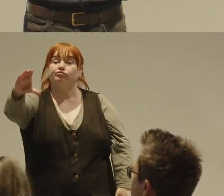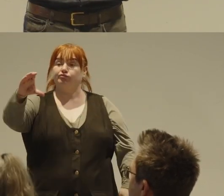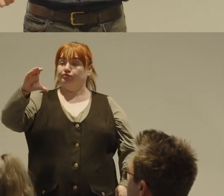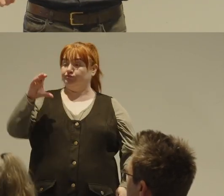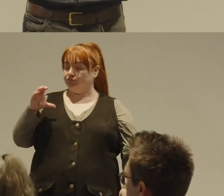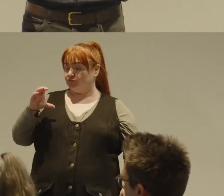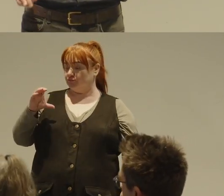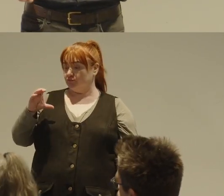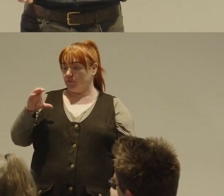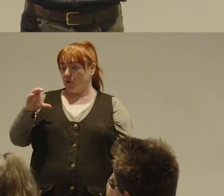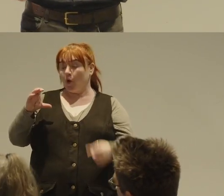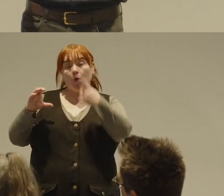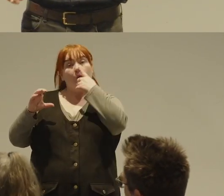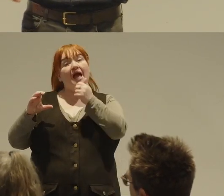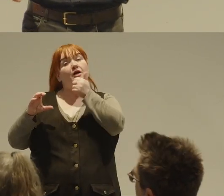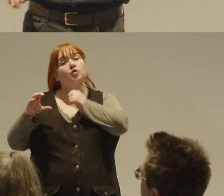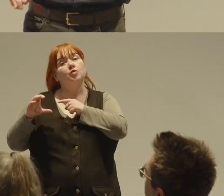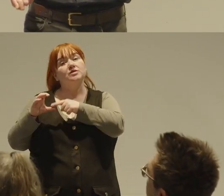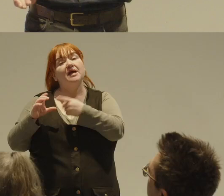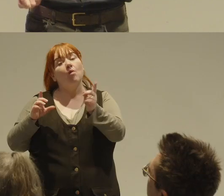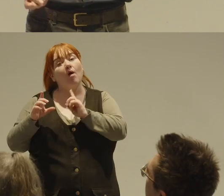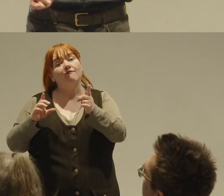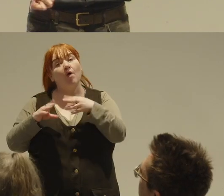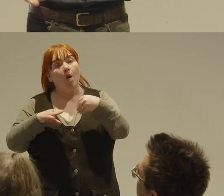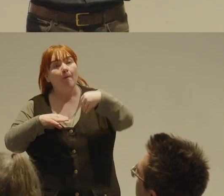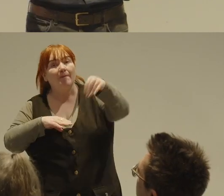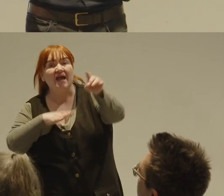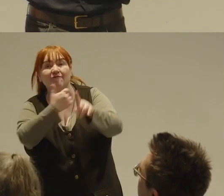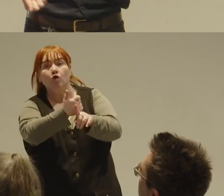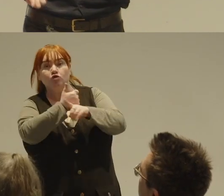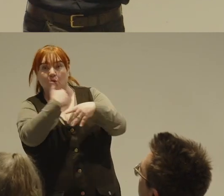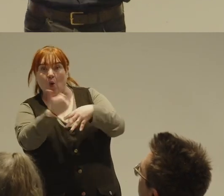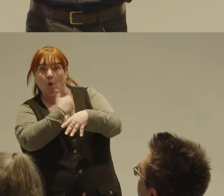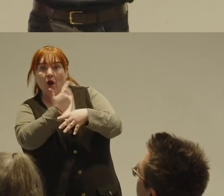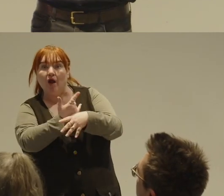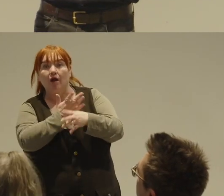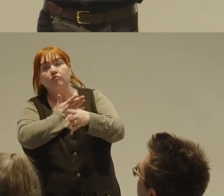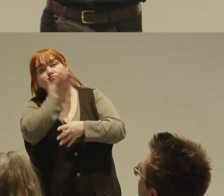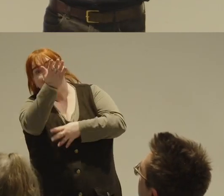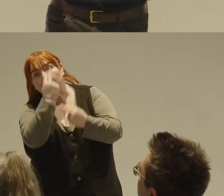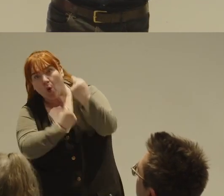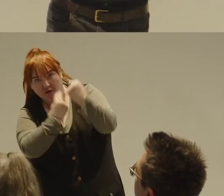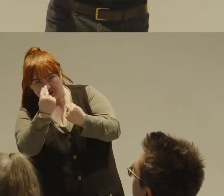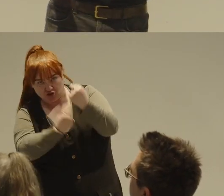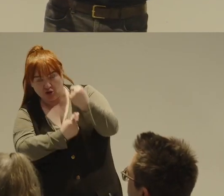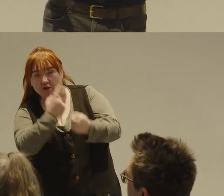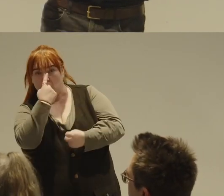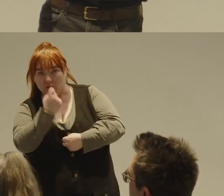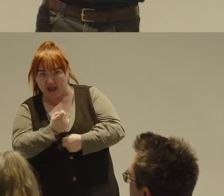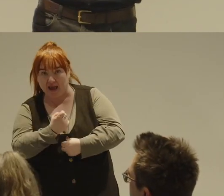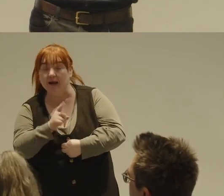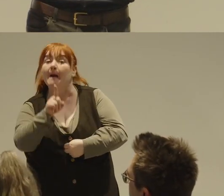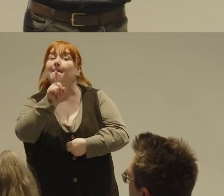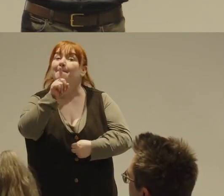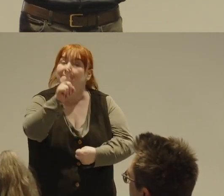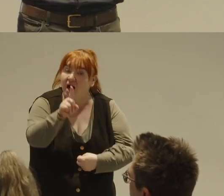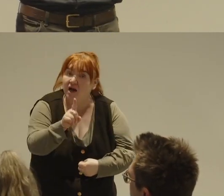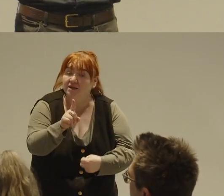to pay for a support worker at an audition. It is possible to apply for Access to Work for